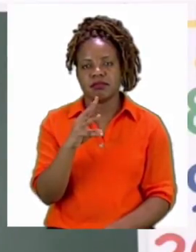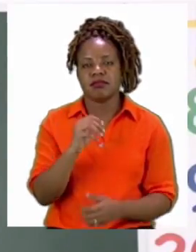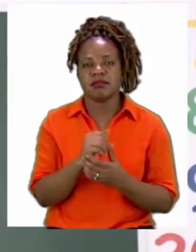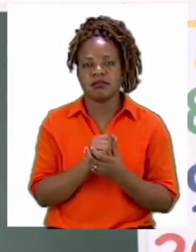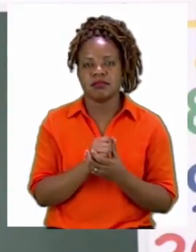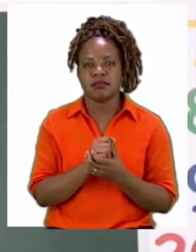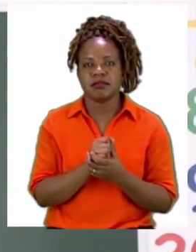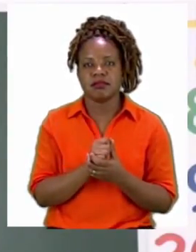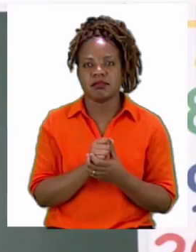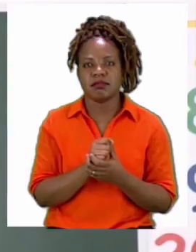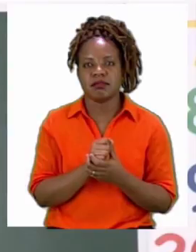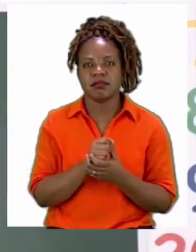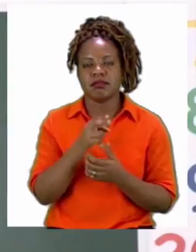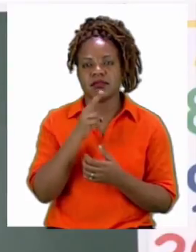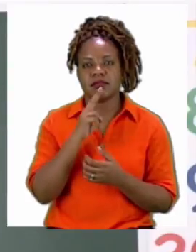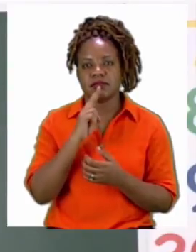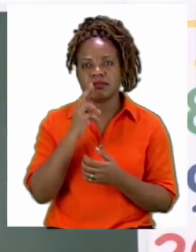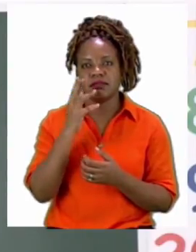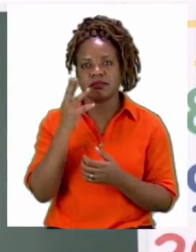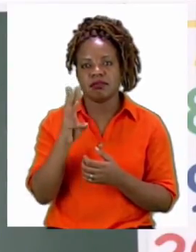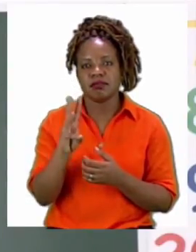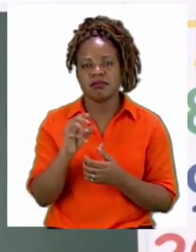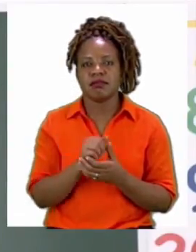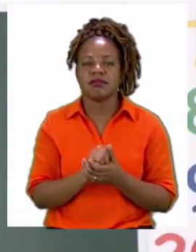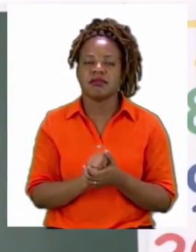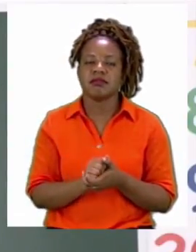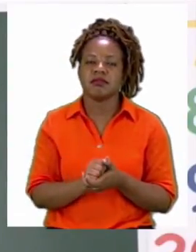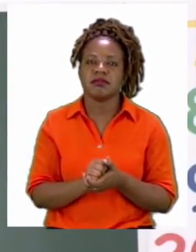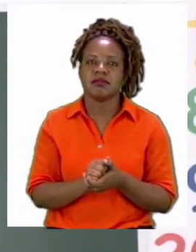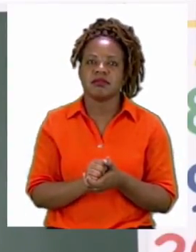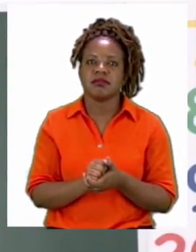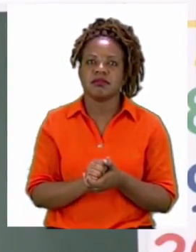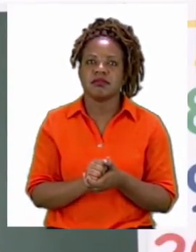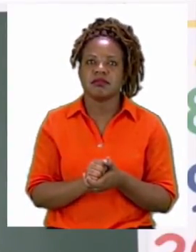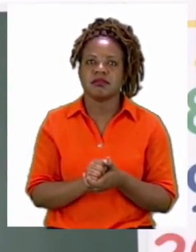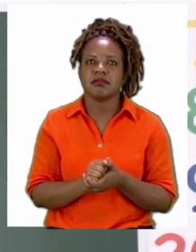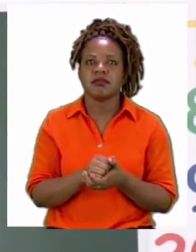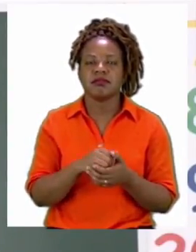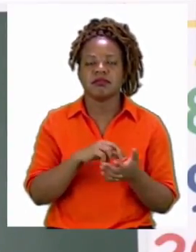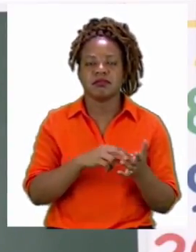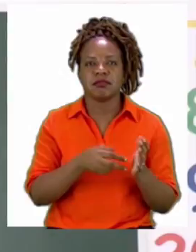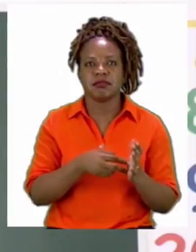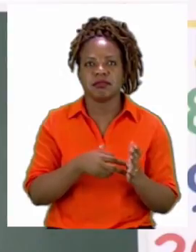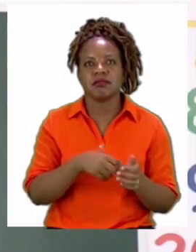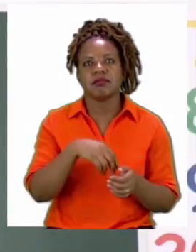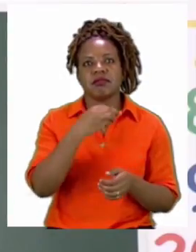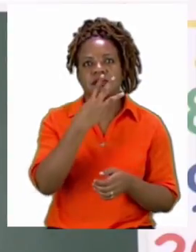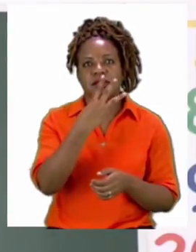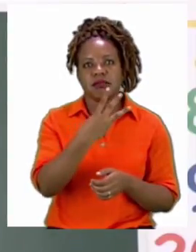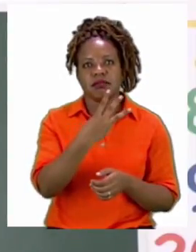our answer is 6, which means that 3 sets